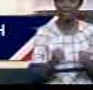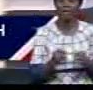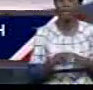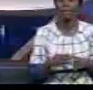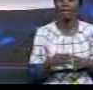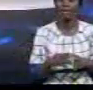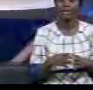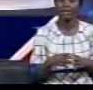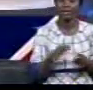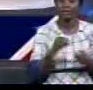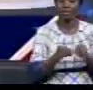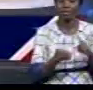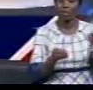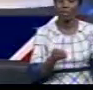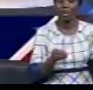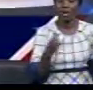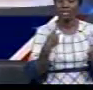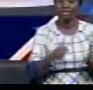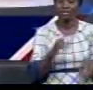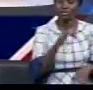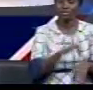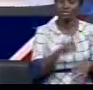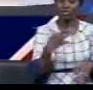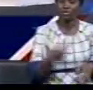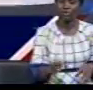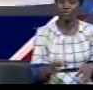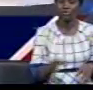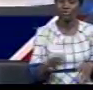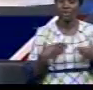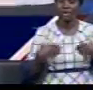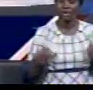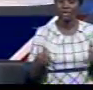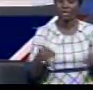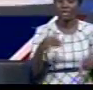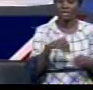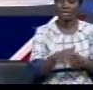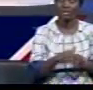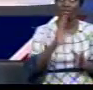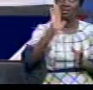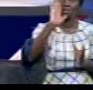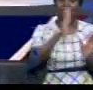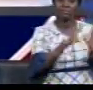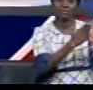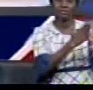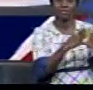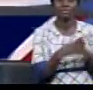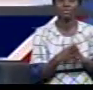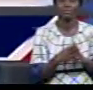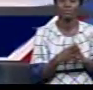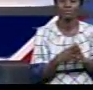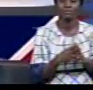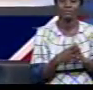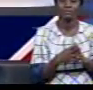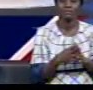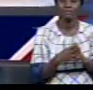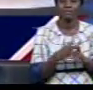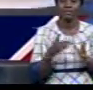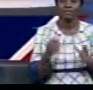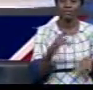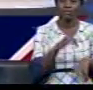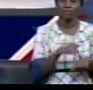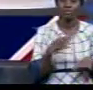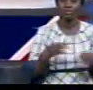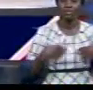Number one is the touch of healing in his presence. The touch